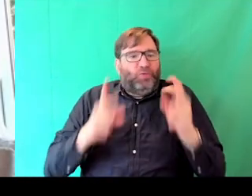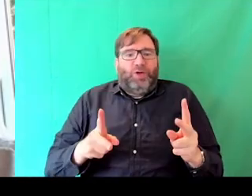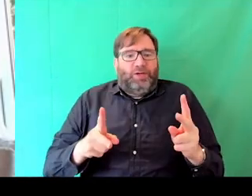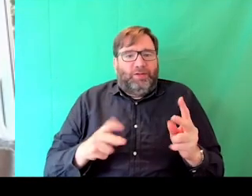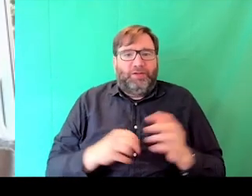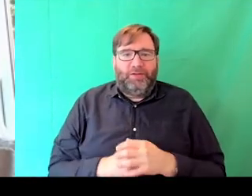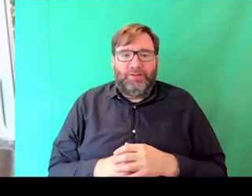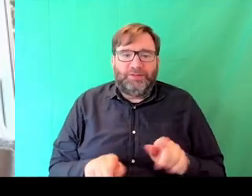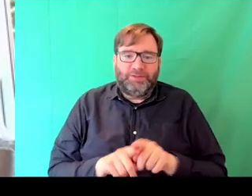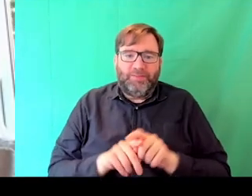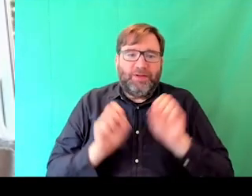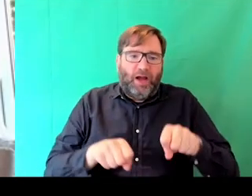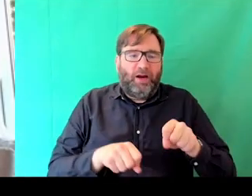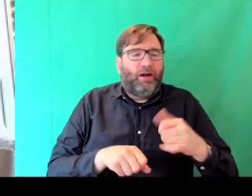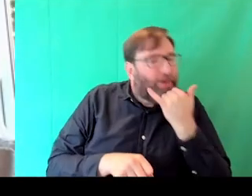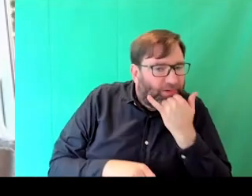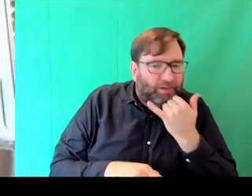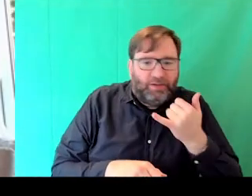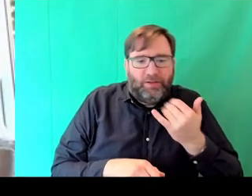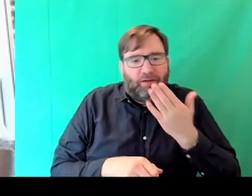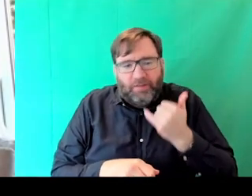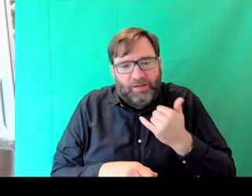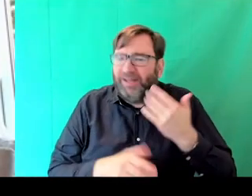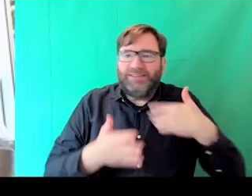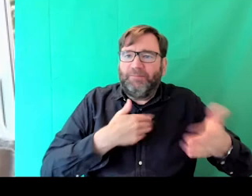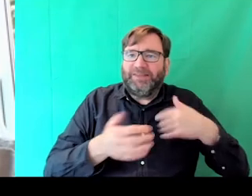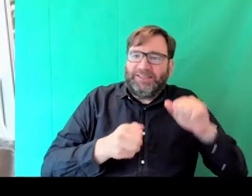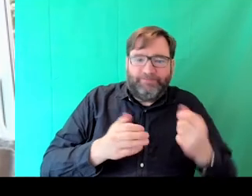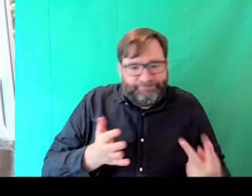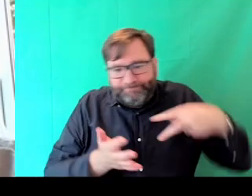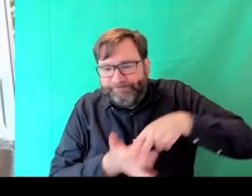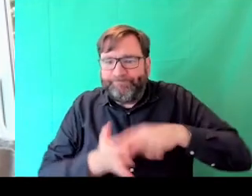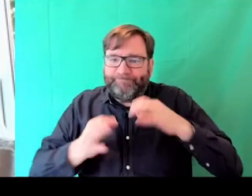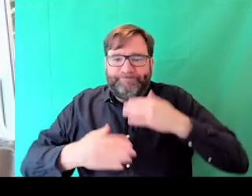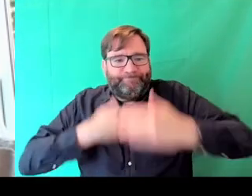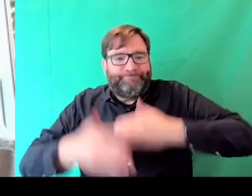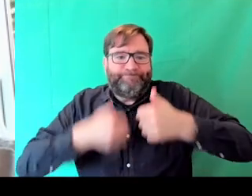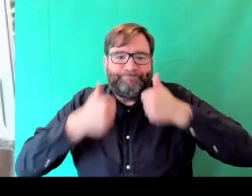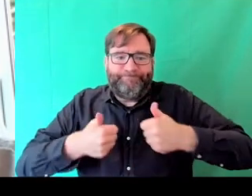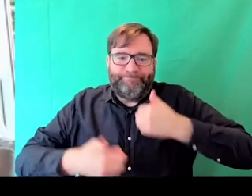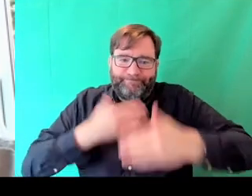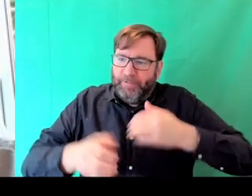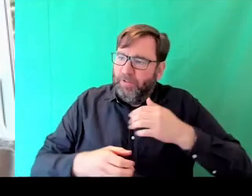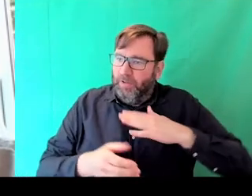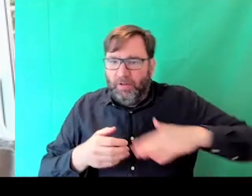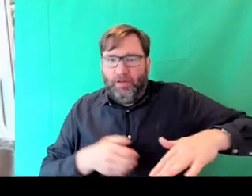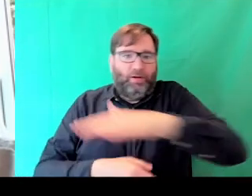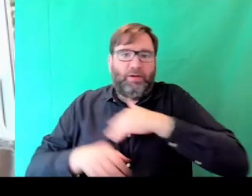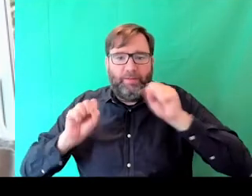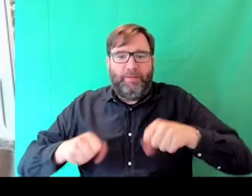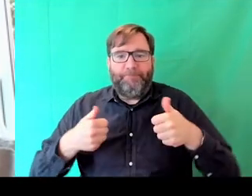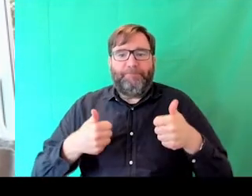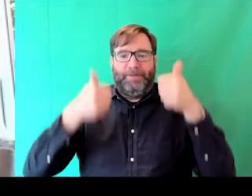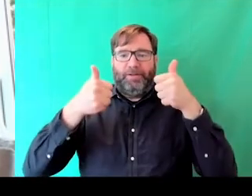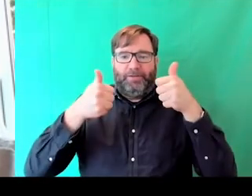always growing. It's something we're always learning and we're always trying to be better at. And it's going to take time. It's going to take time. And I cannot stress that